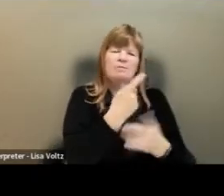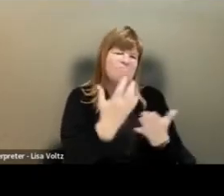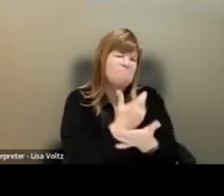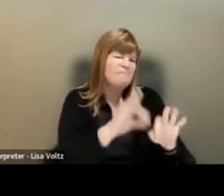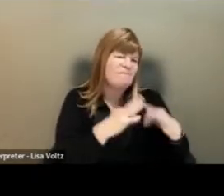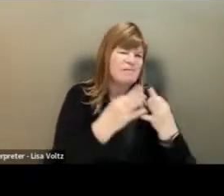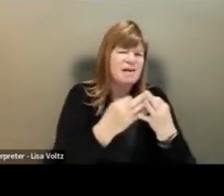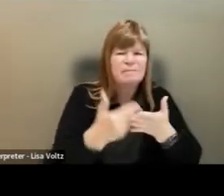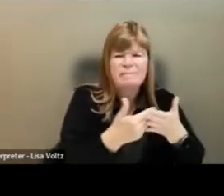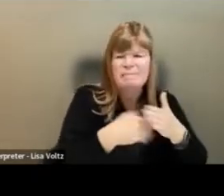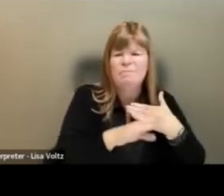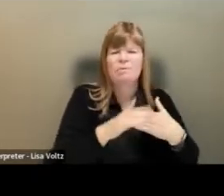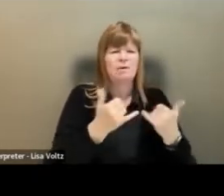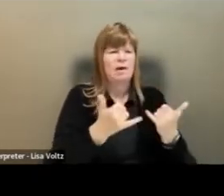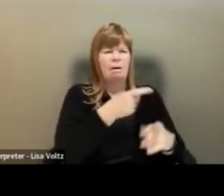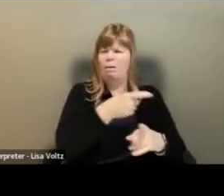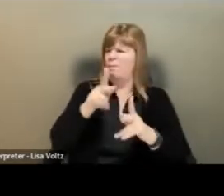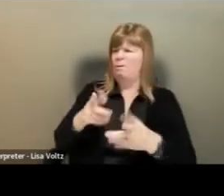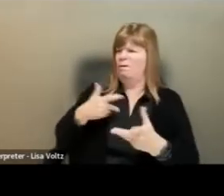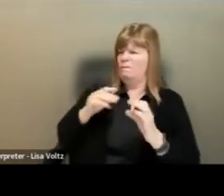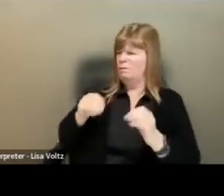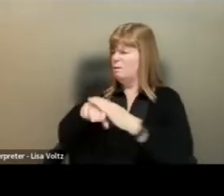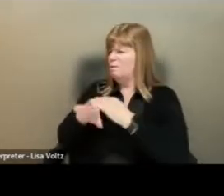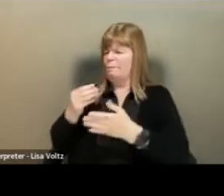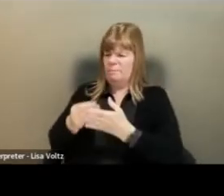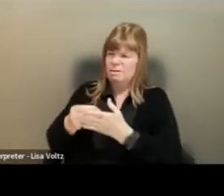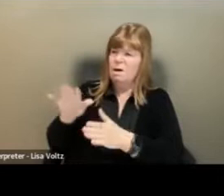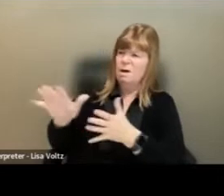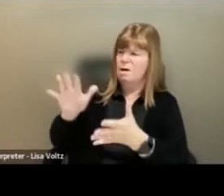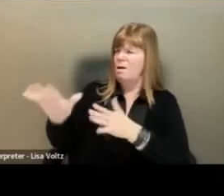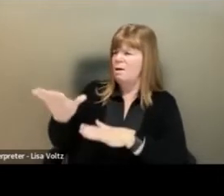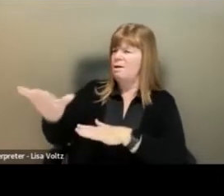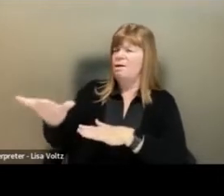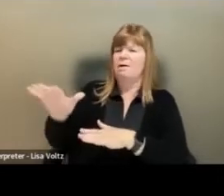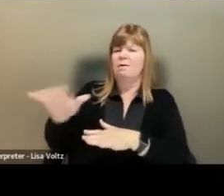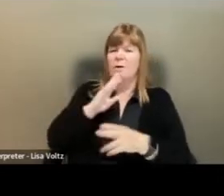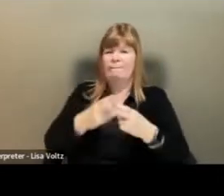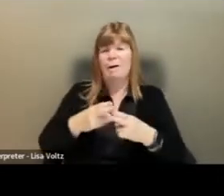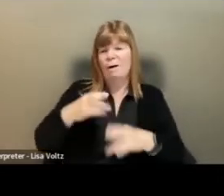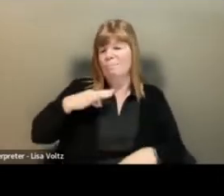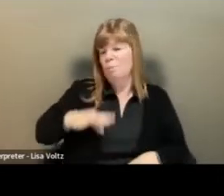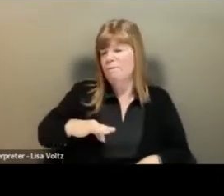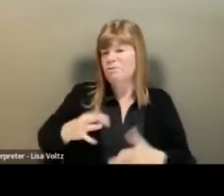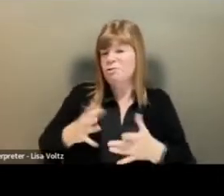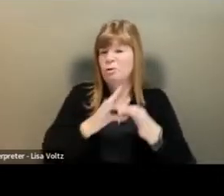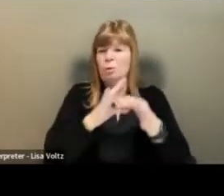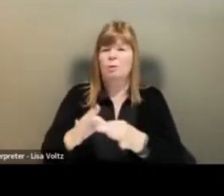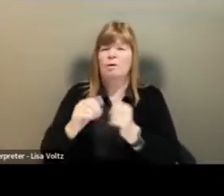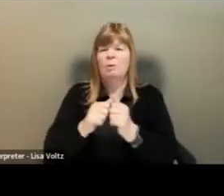all of a sudden somebody doesn't have access to money. We can talk about privileges relating to